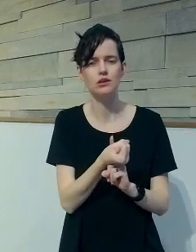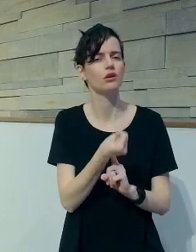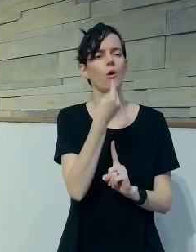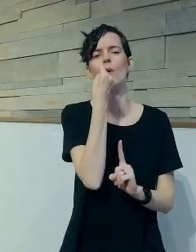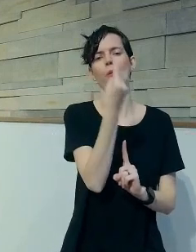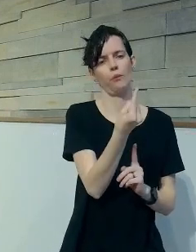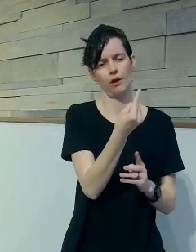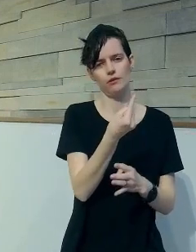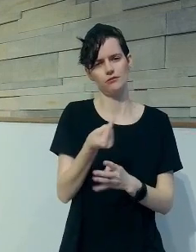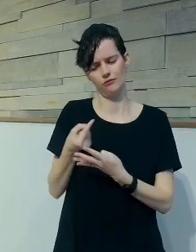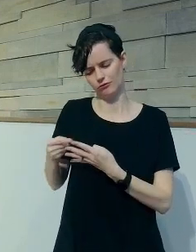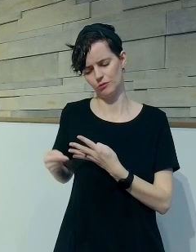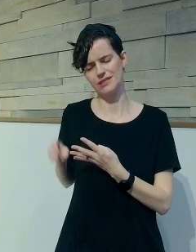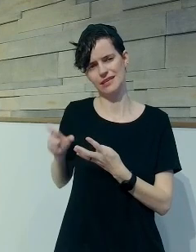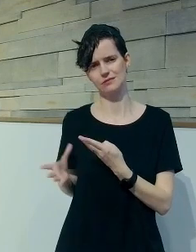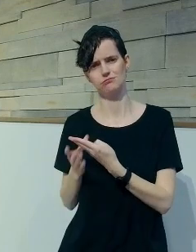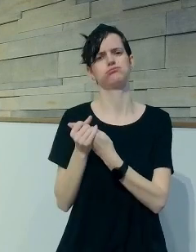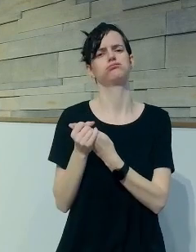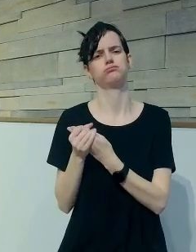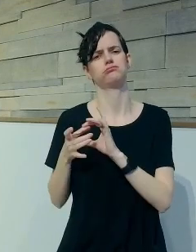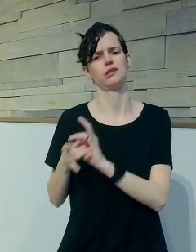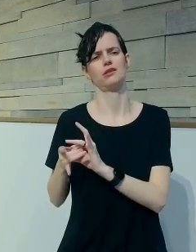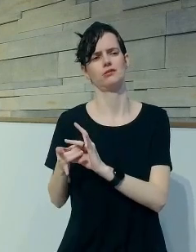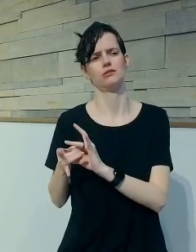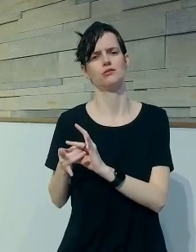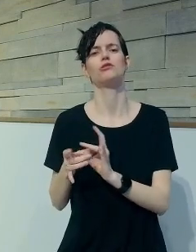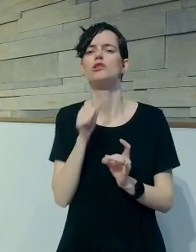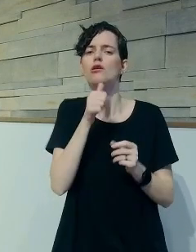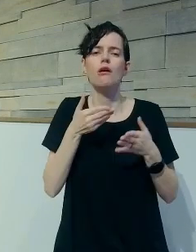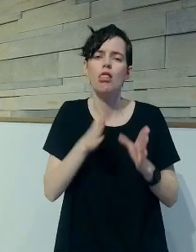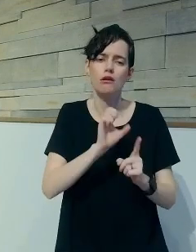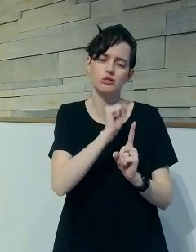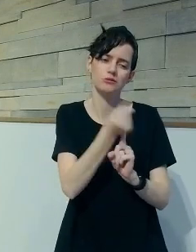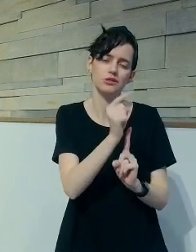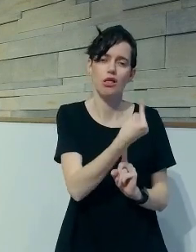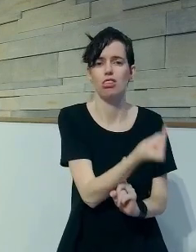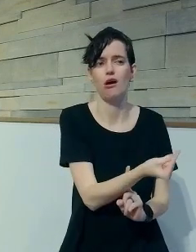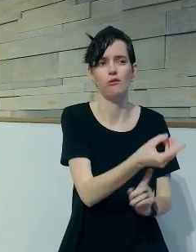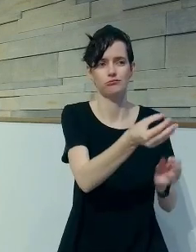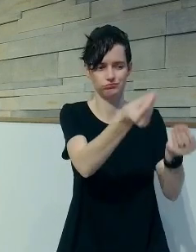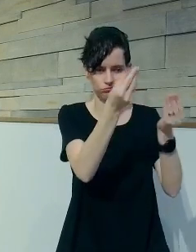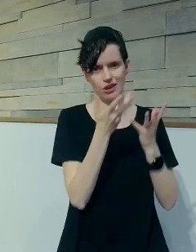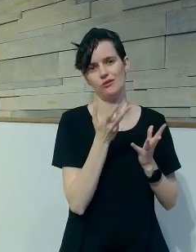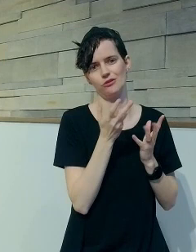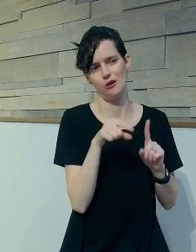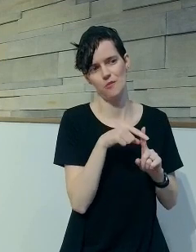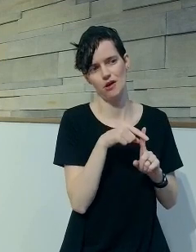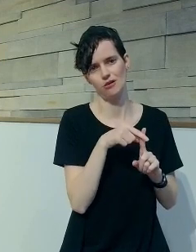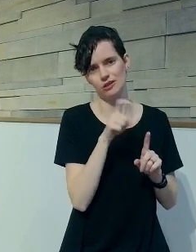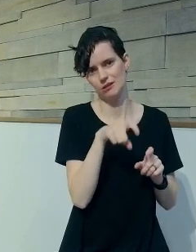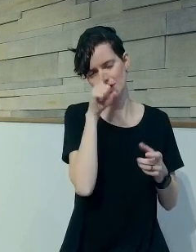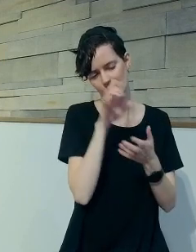one of the four ways that need to line up. Don't let circumstance alone tell you about what